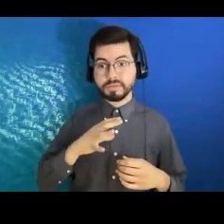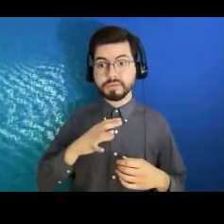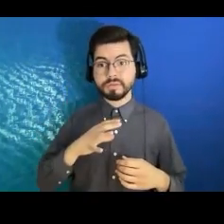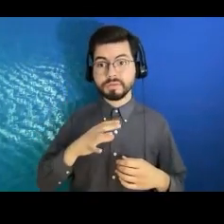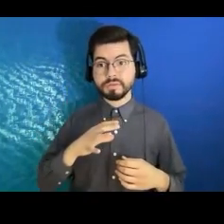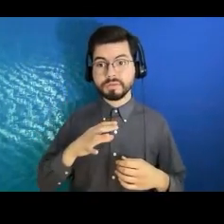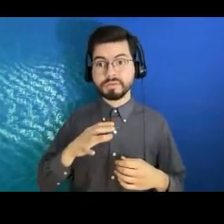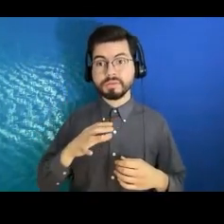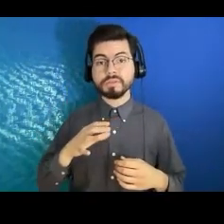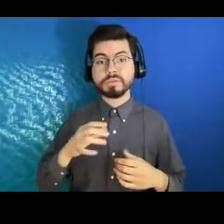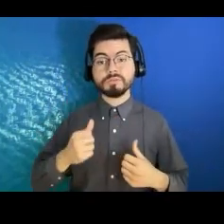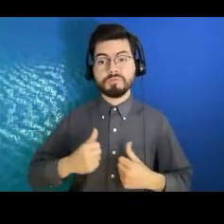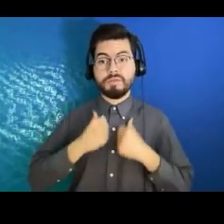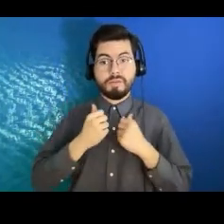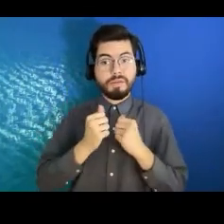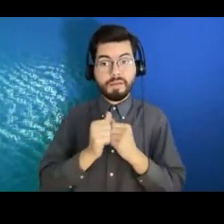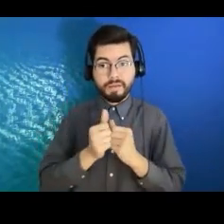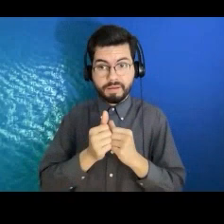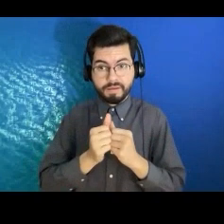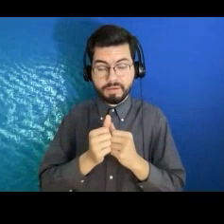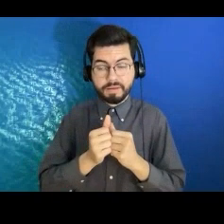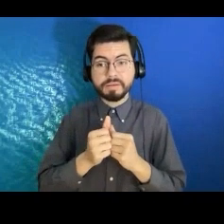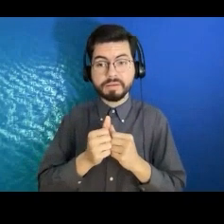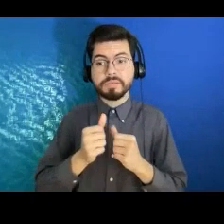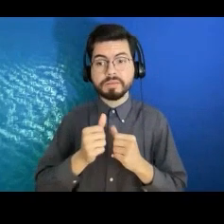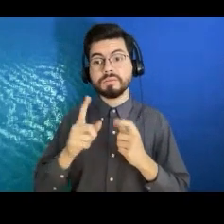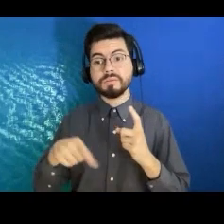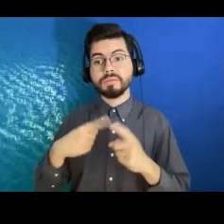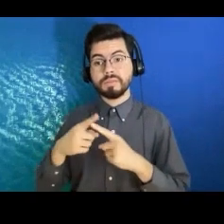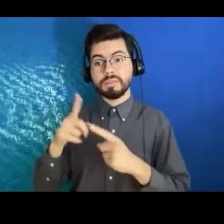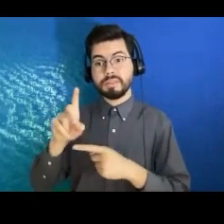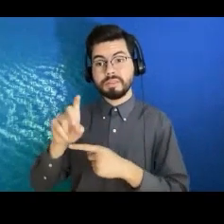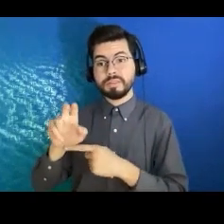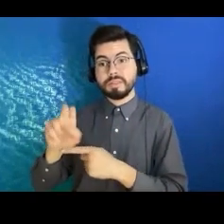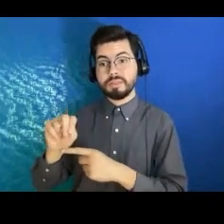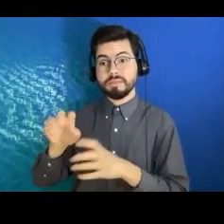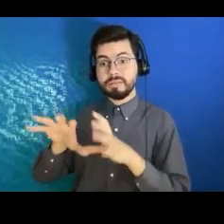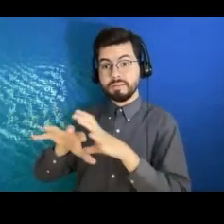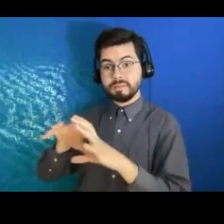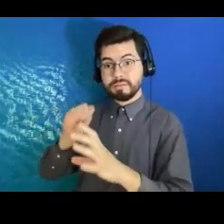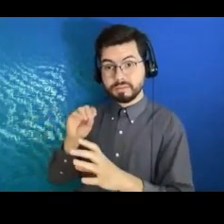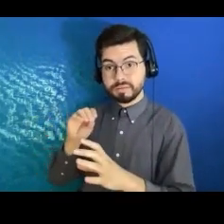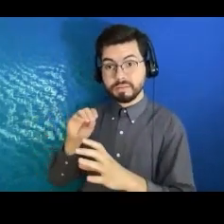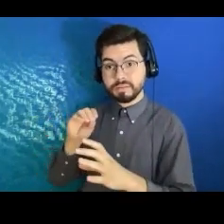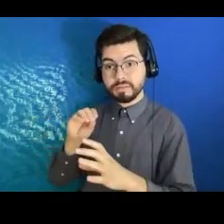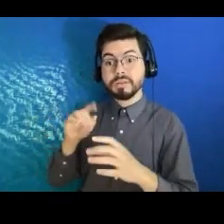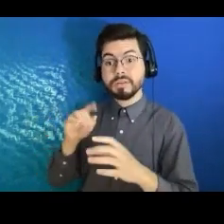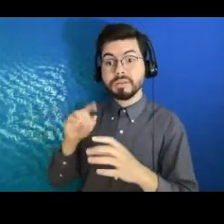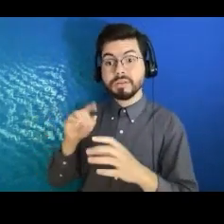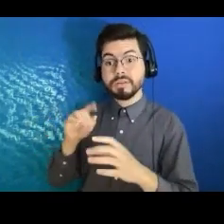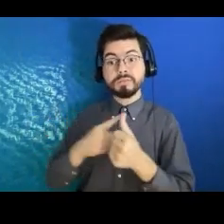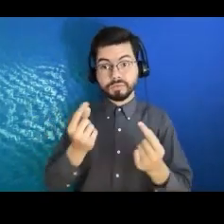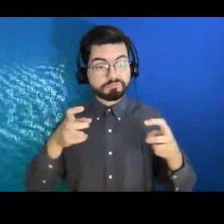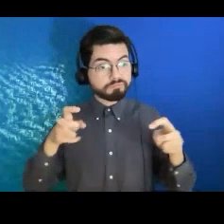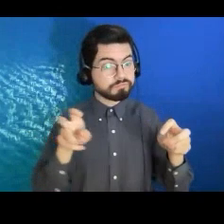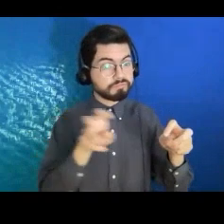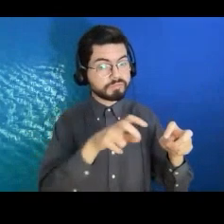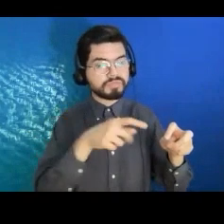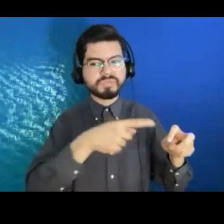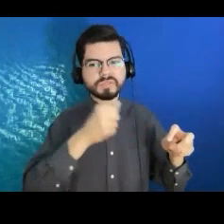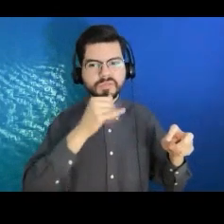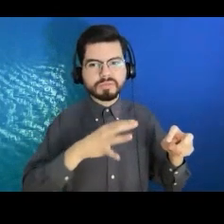den because they're not nursing cubs. But when they come out of the den, their primary activity is to find females for breeding. And so males lose a lot